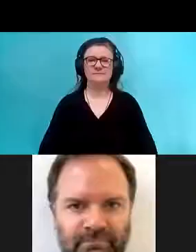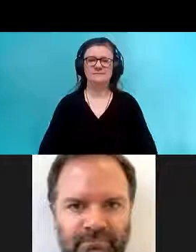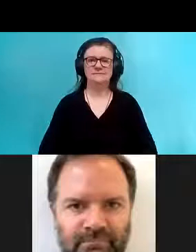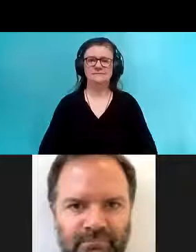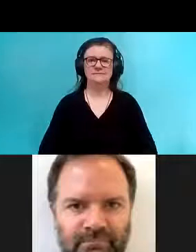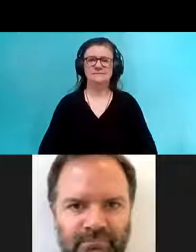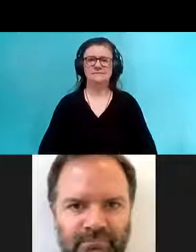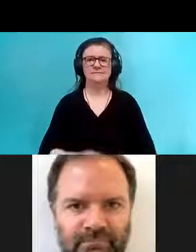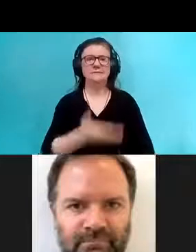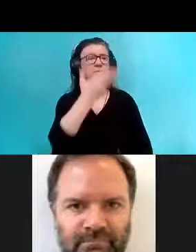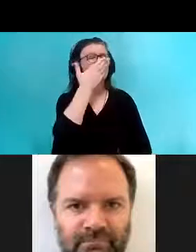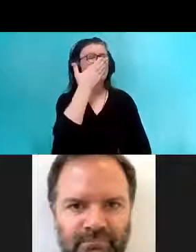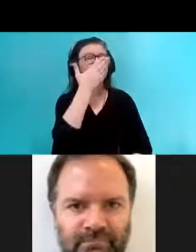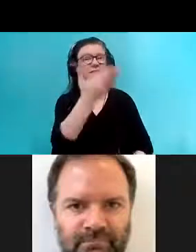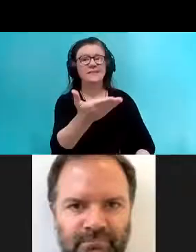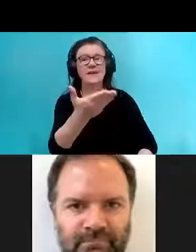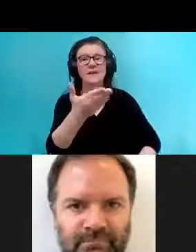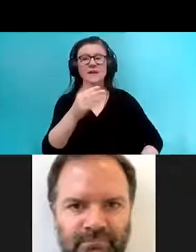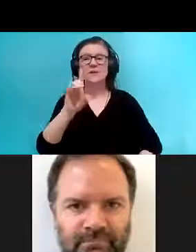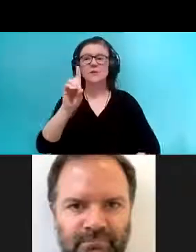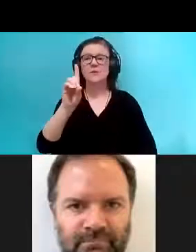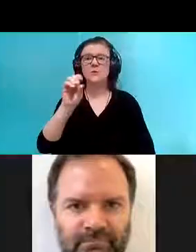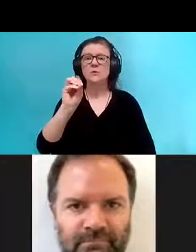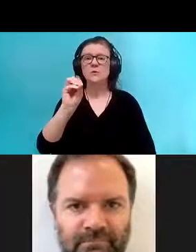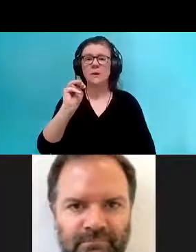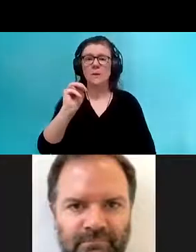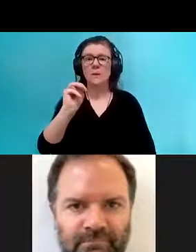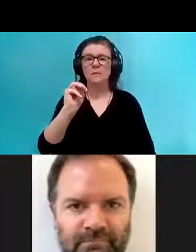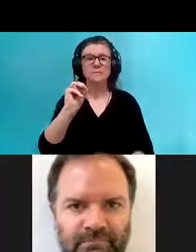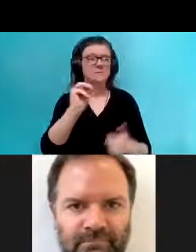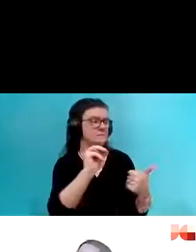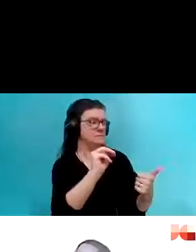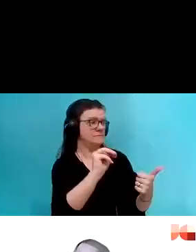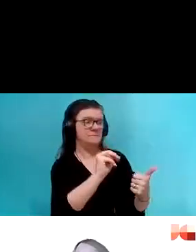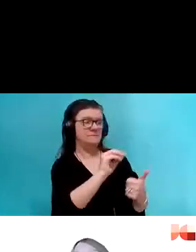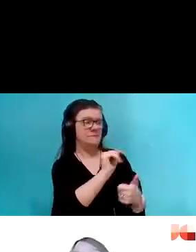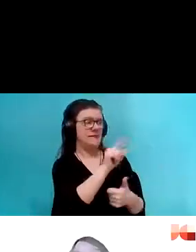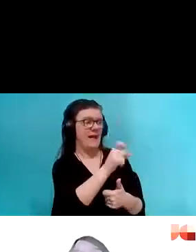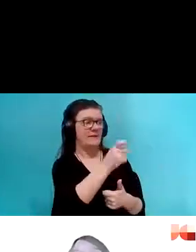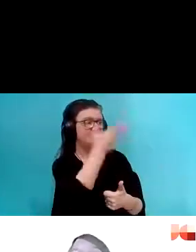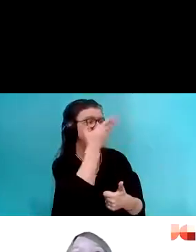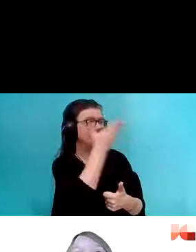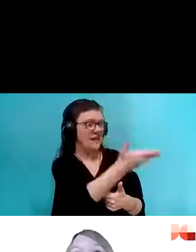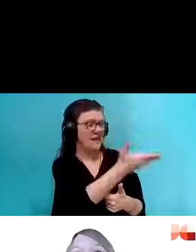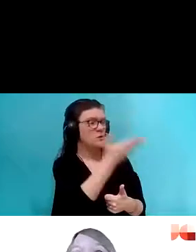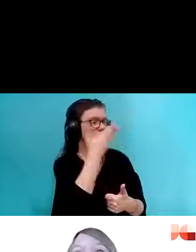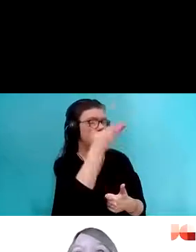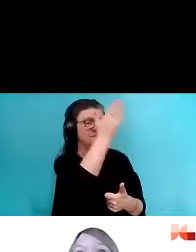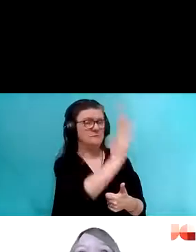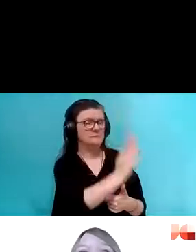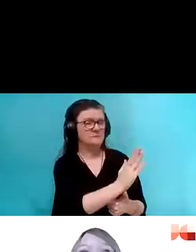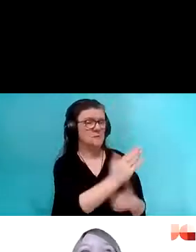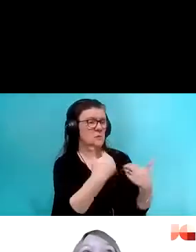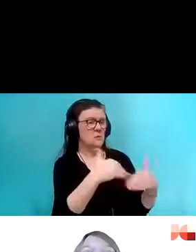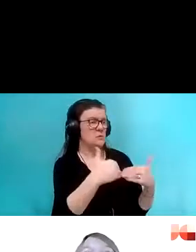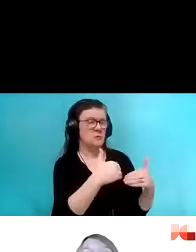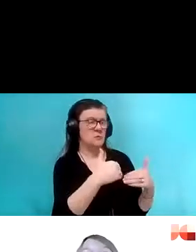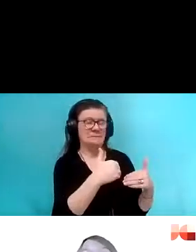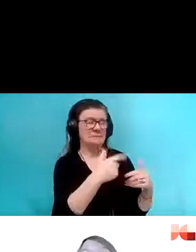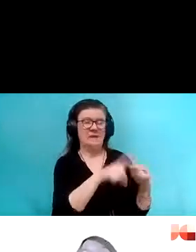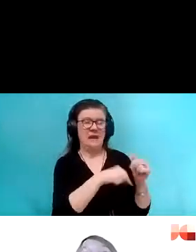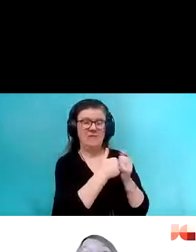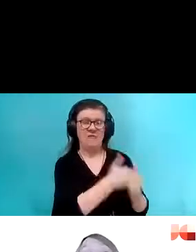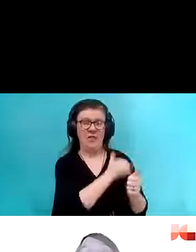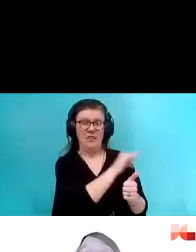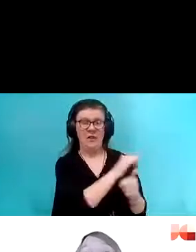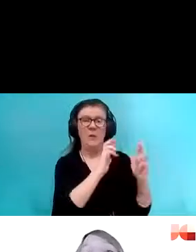Thank you so much, Dom. Great presentation, Alex. Hard shoes to follow there, I think, but hopefully